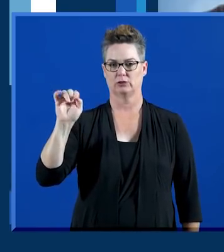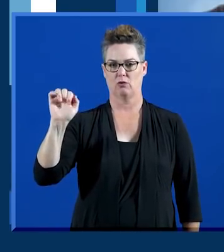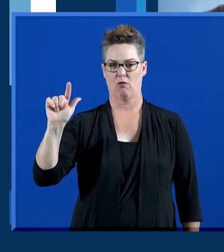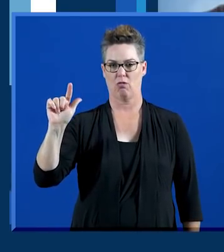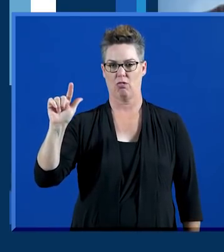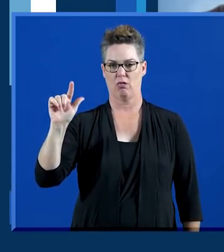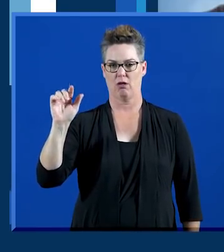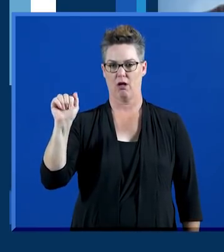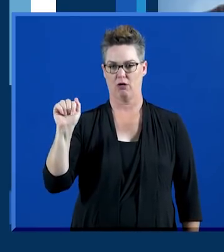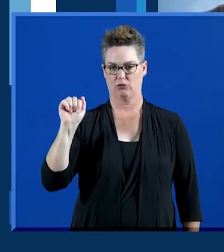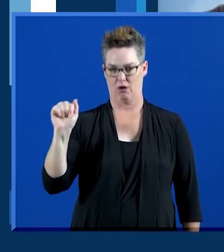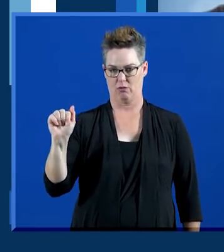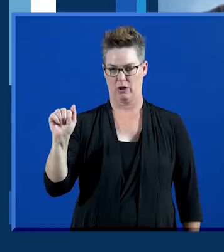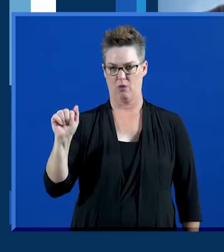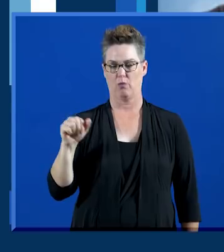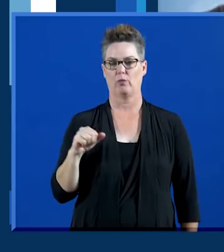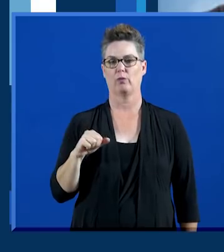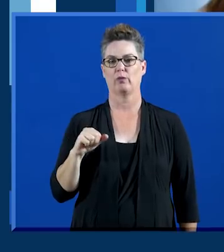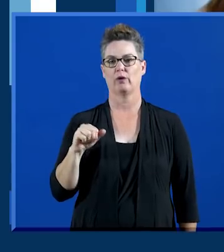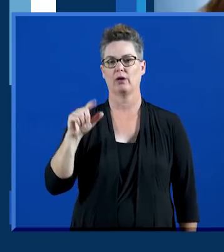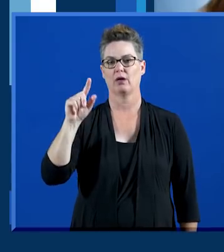Crystal Olgario.